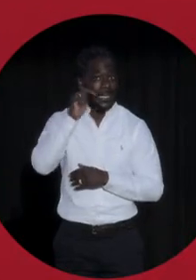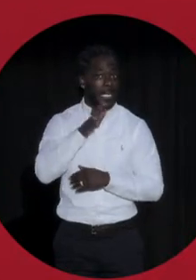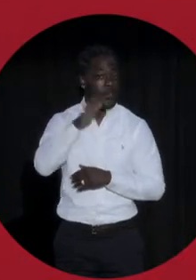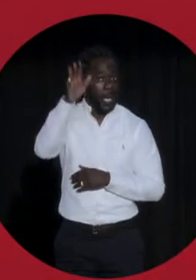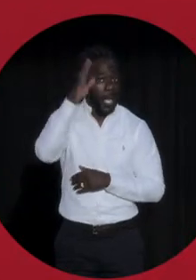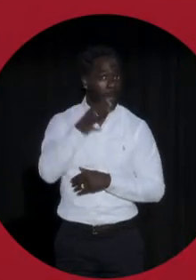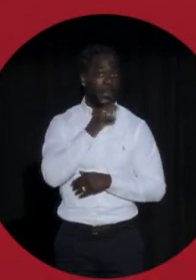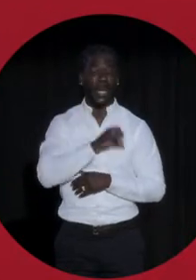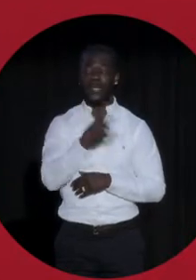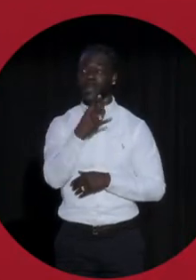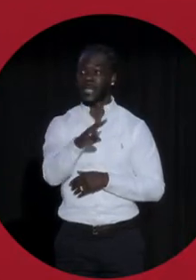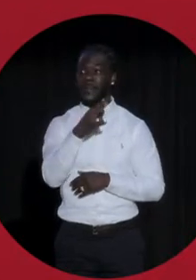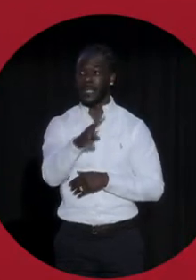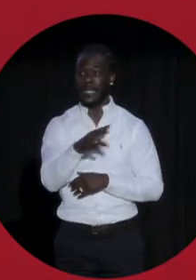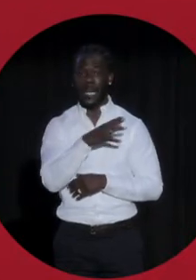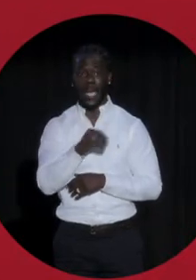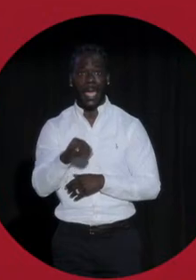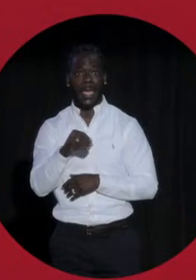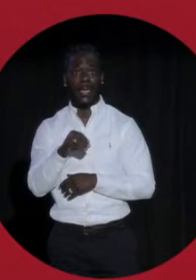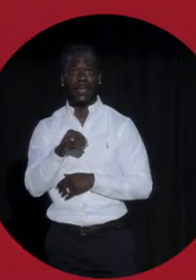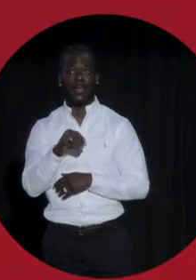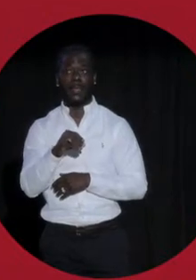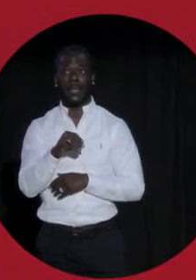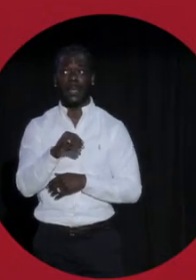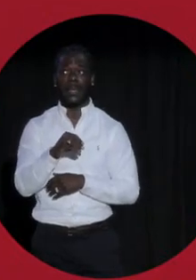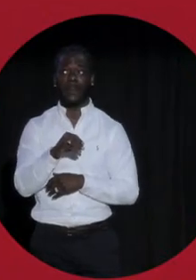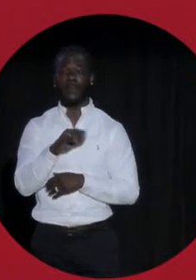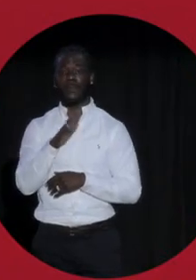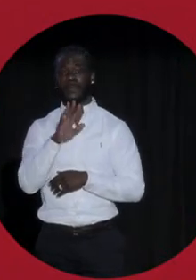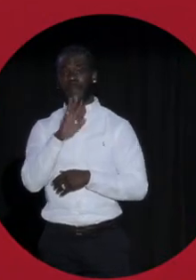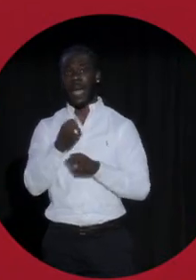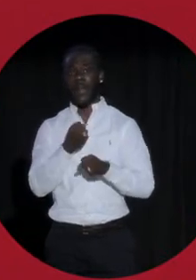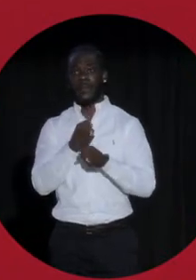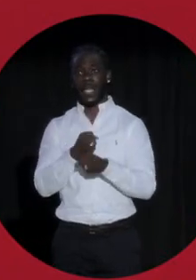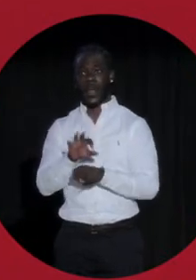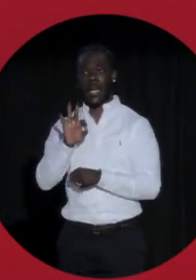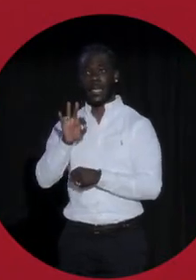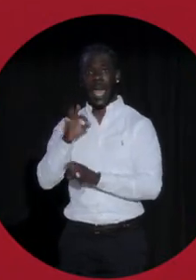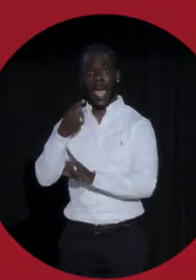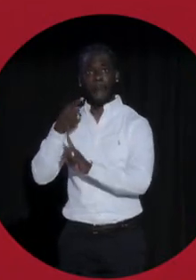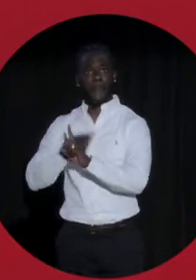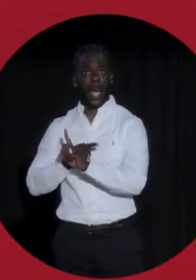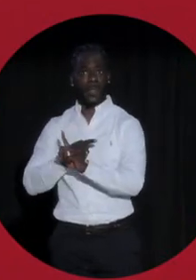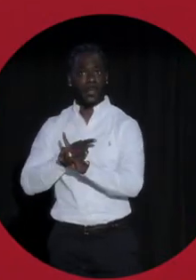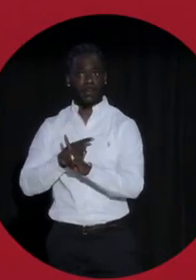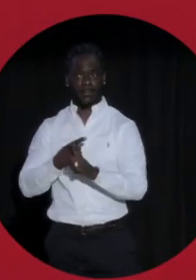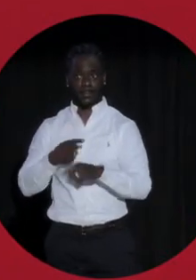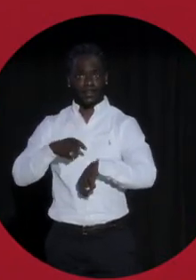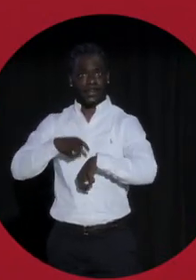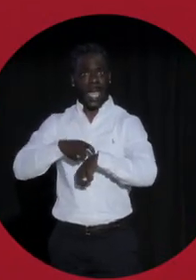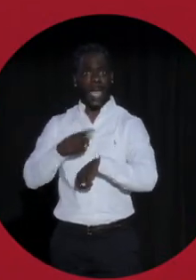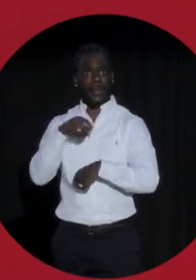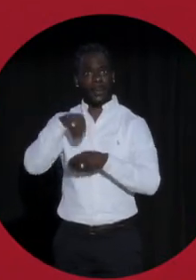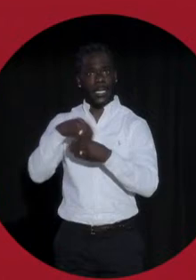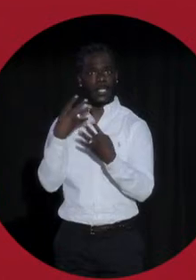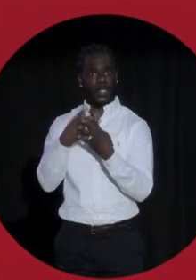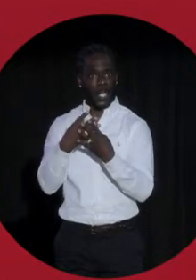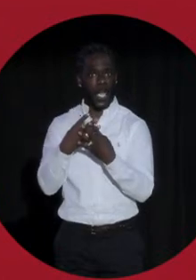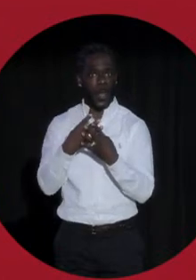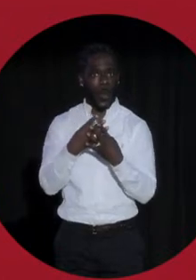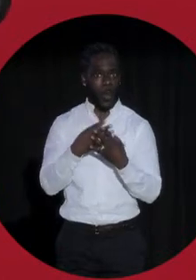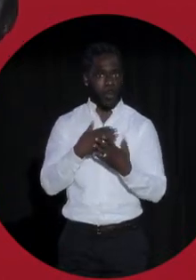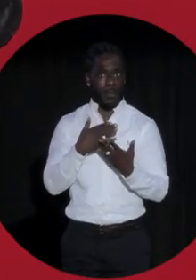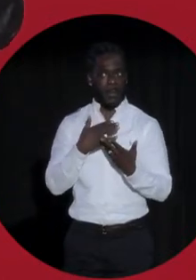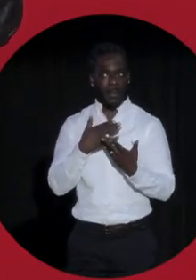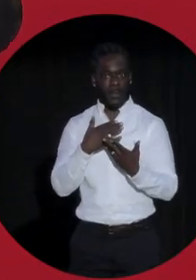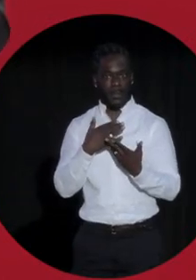of 17 in a 5-year, 9-month period of incarceration, the odds indicate that I should not have